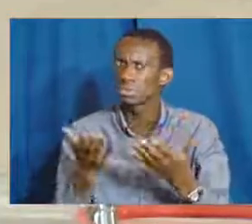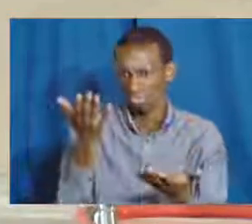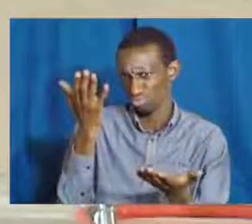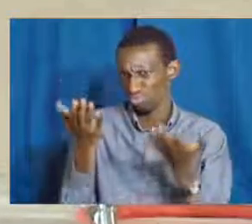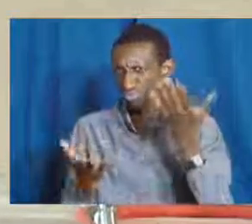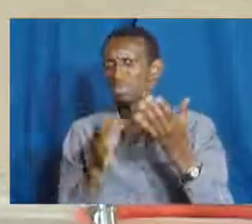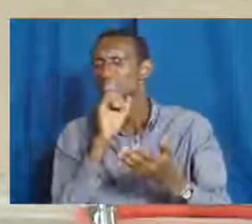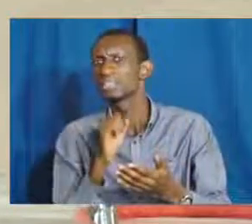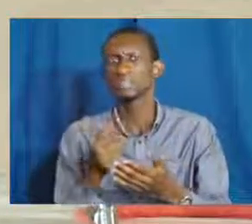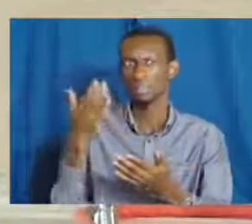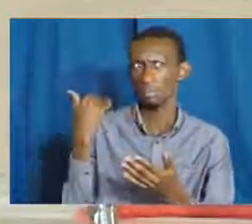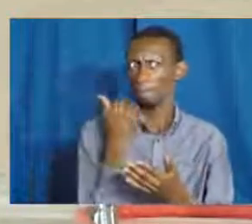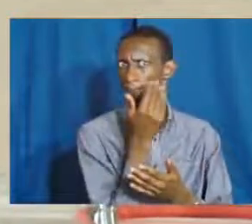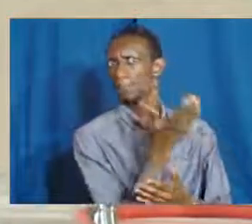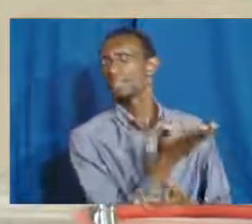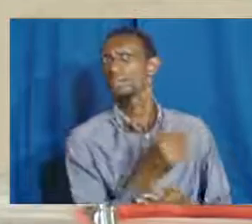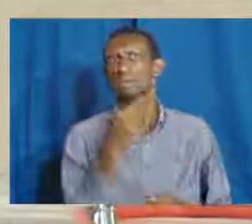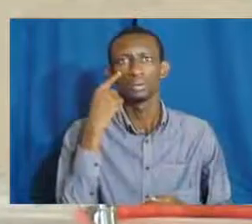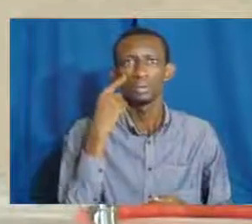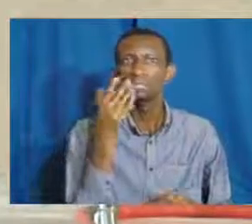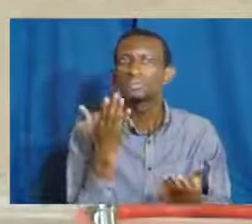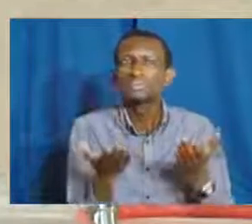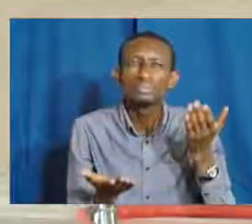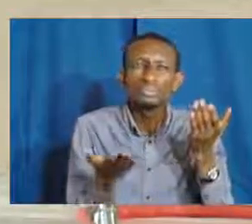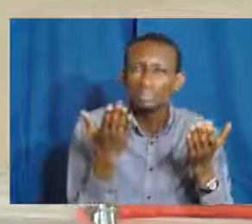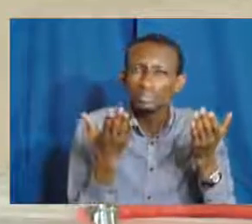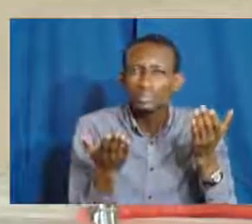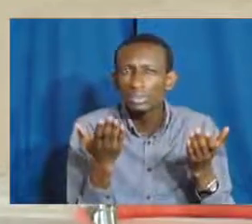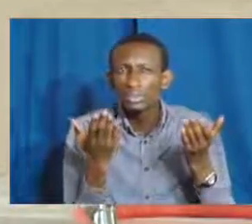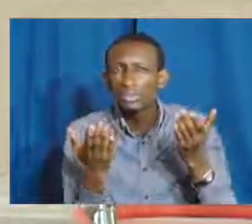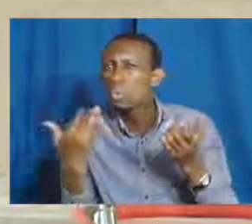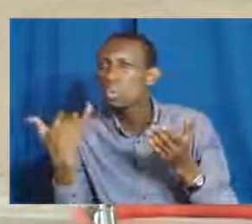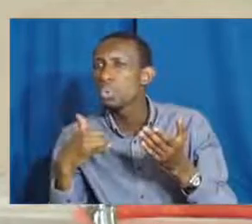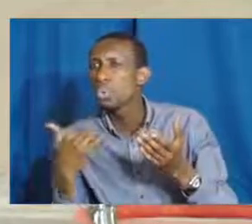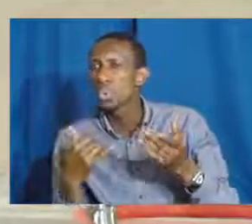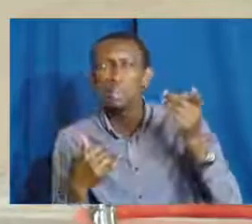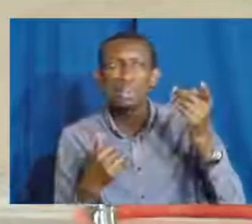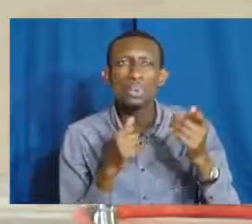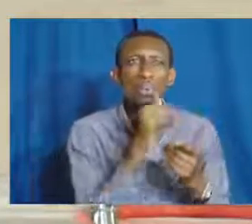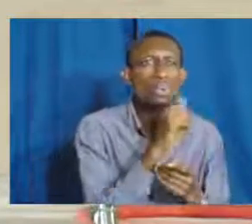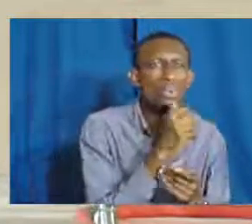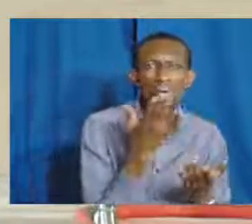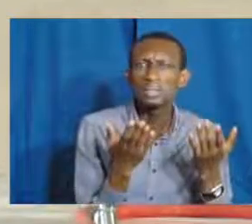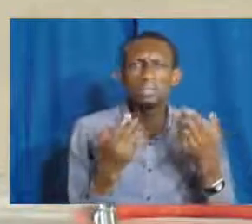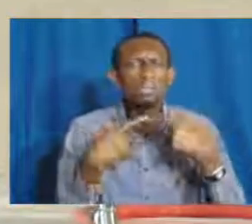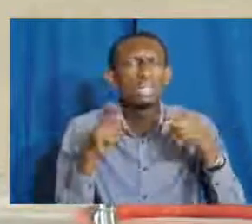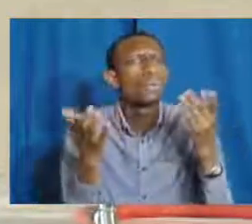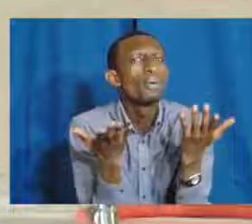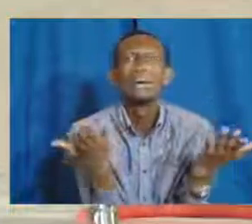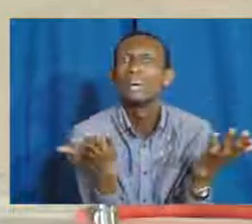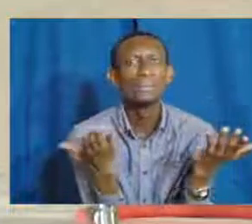table, just have a look at both of them. What is the difference?